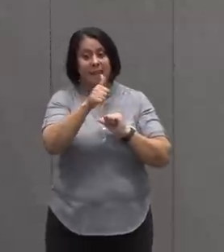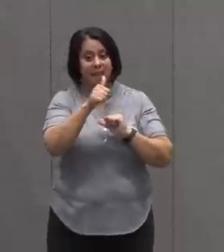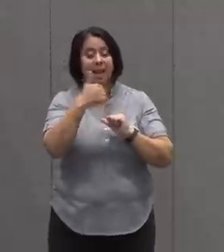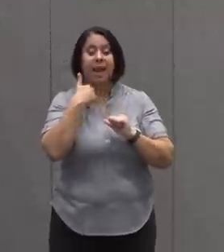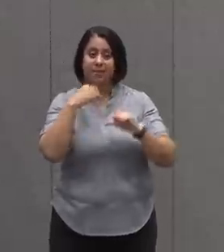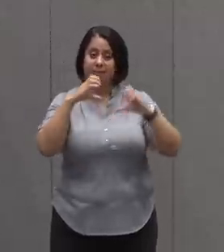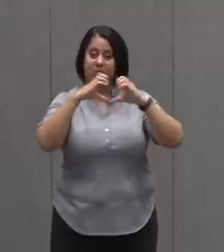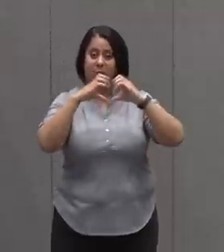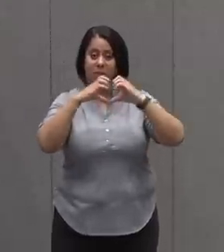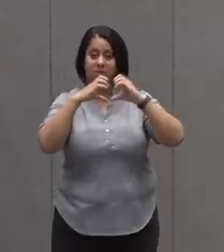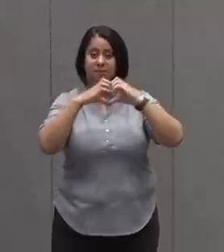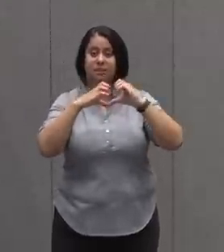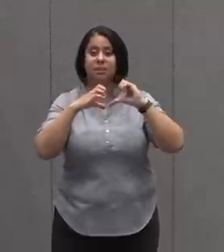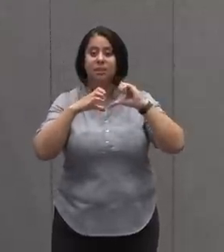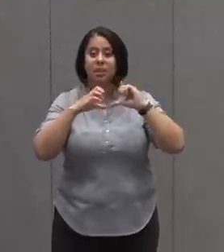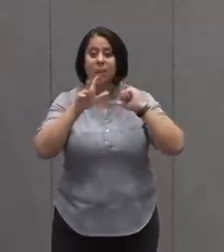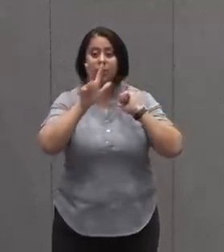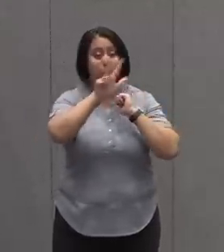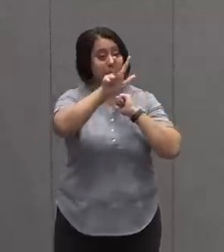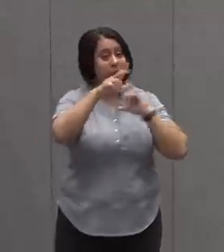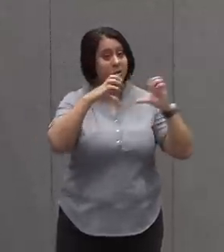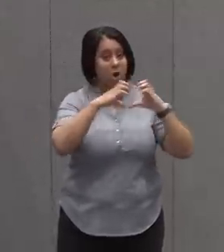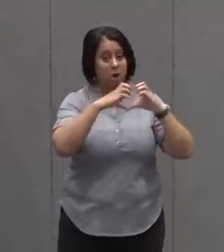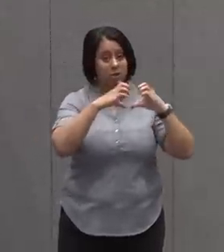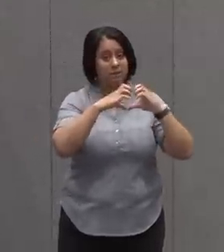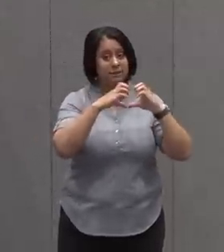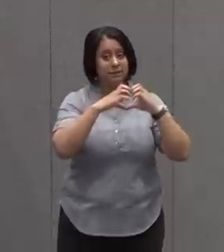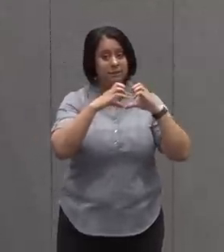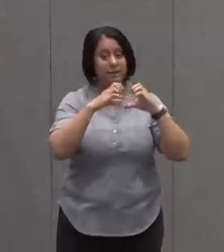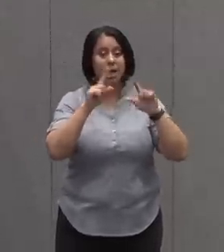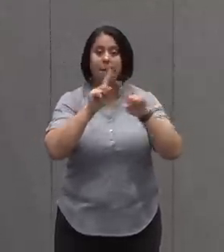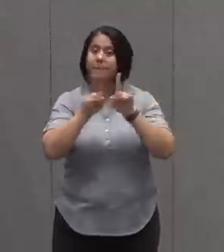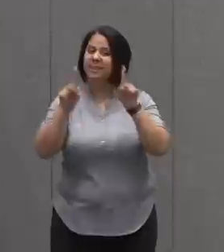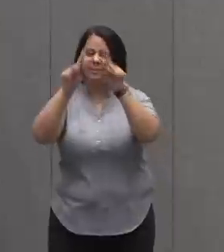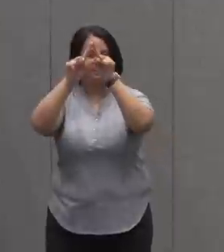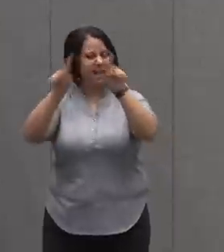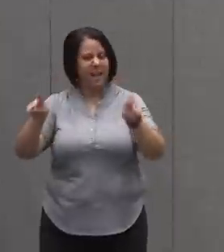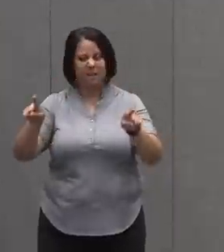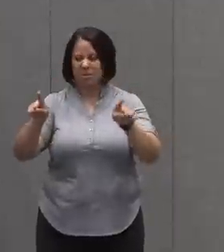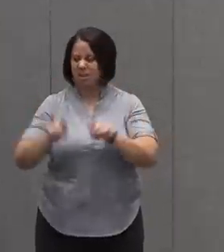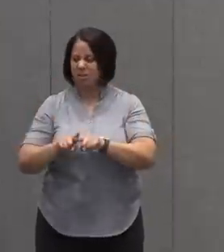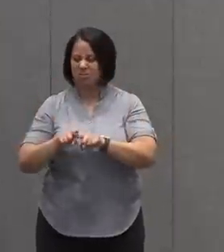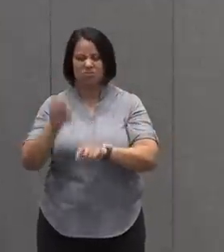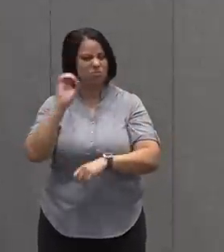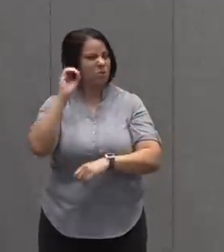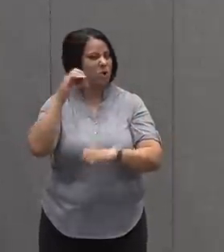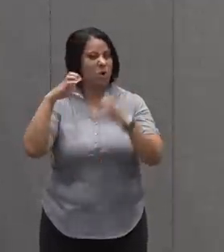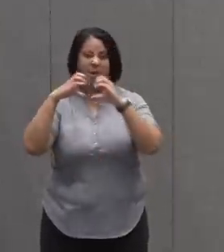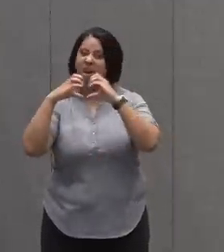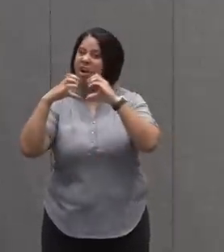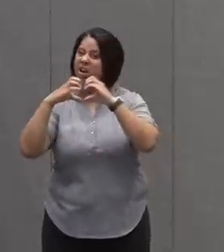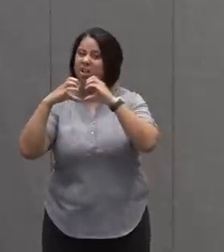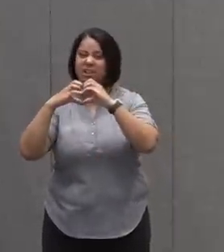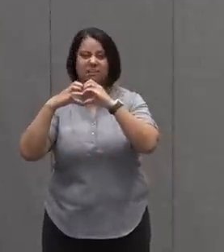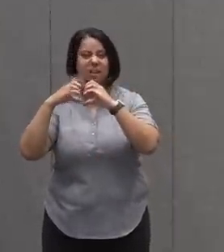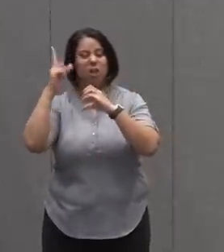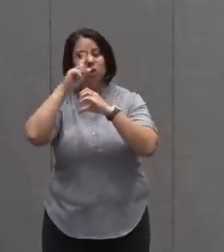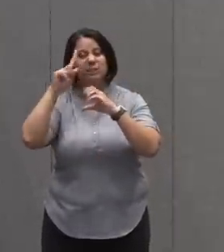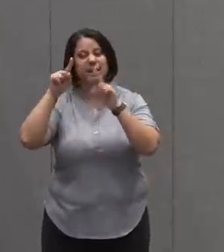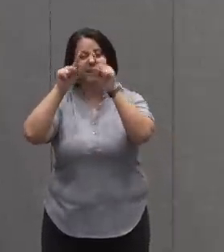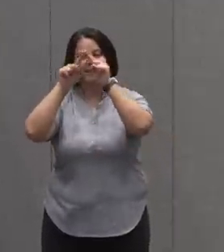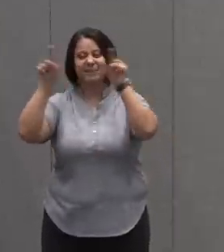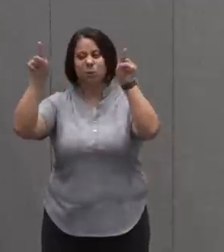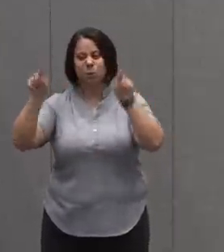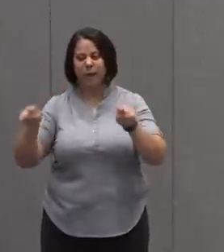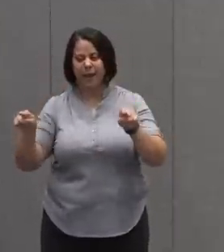over here on this 3, but I don't see a heart shape with that diamond. That diamond is kind of like almost like a square on its side.